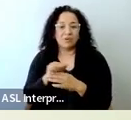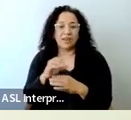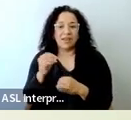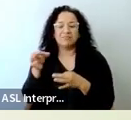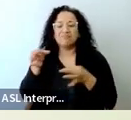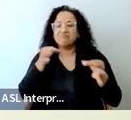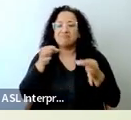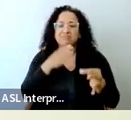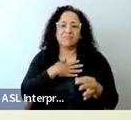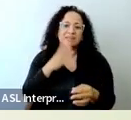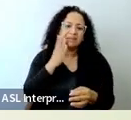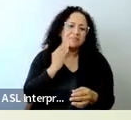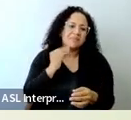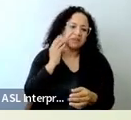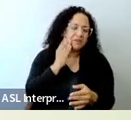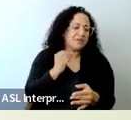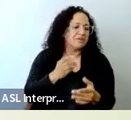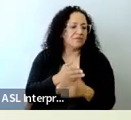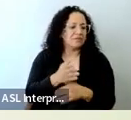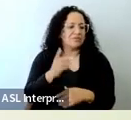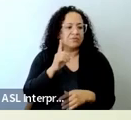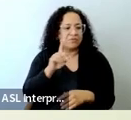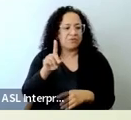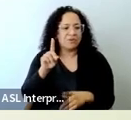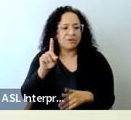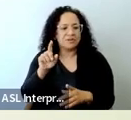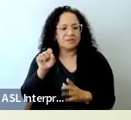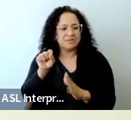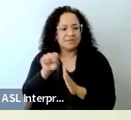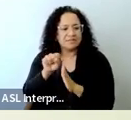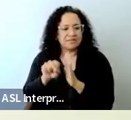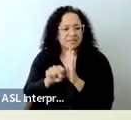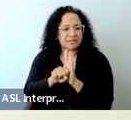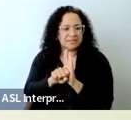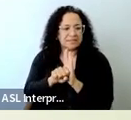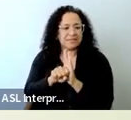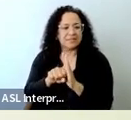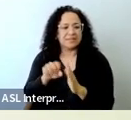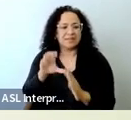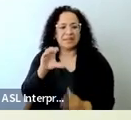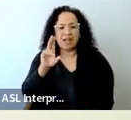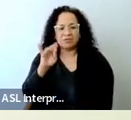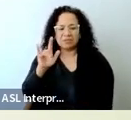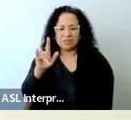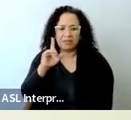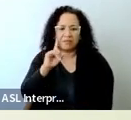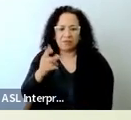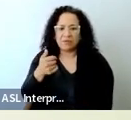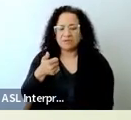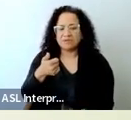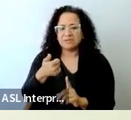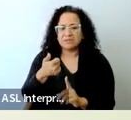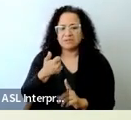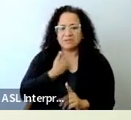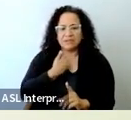of self-determination for the State Council on Developmental Disabilities through orientations for self-determination.